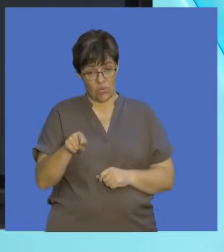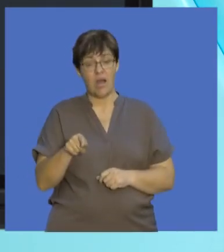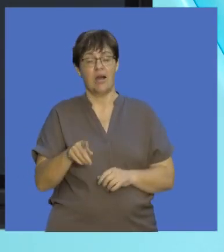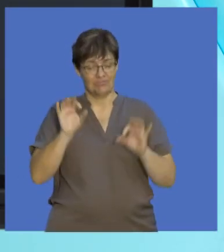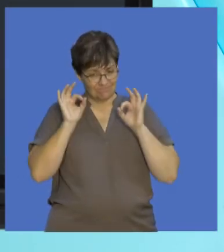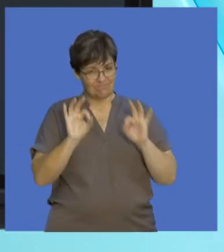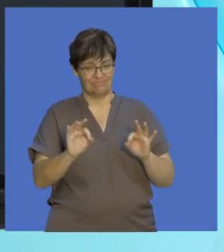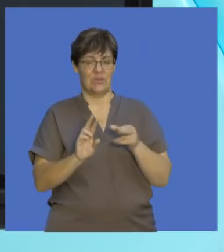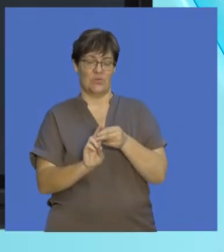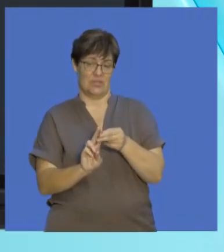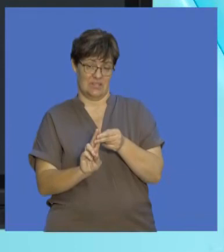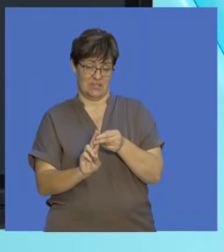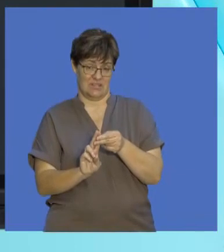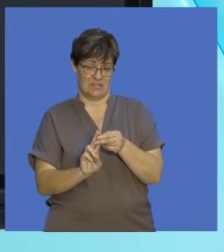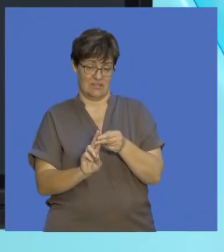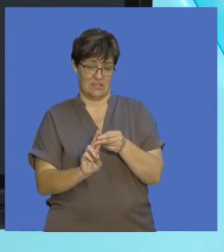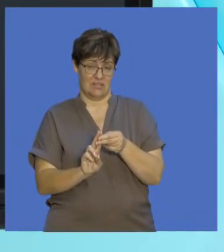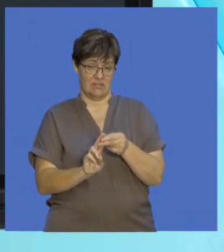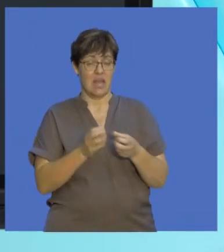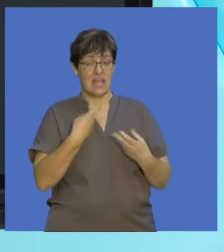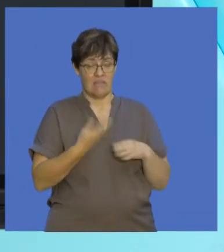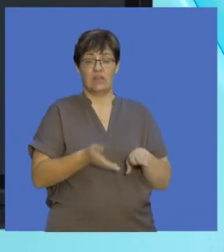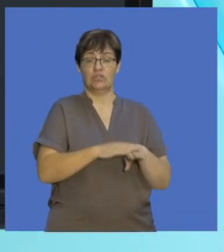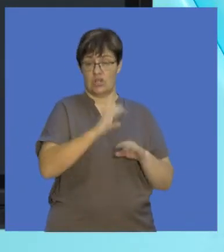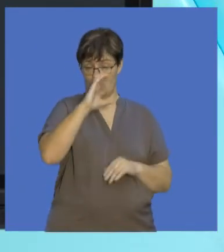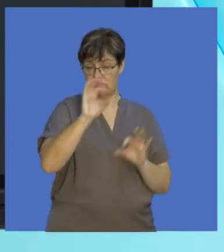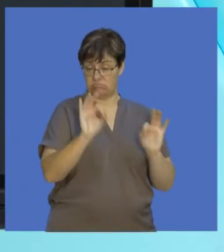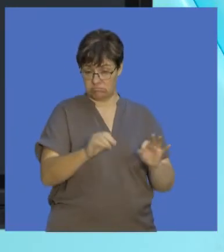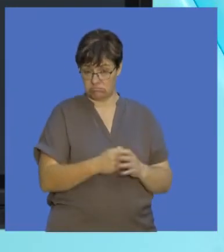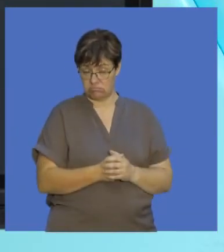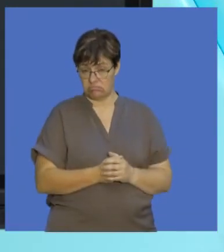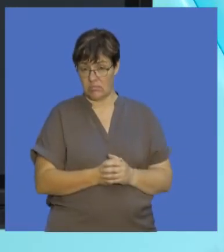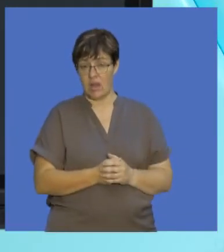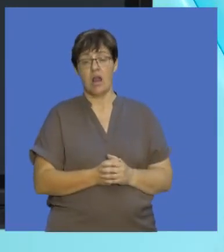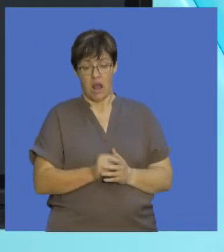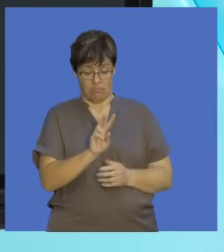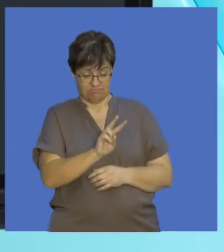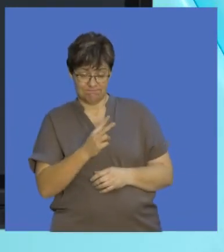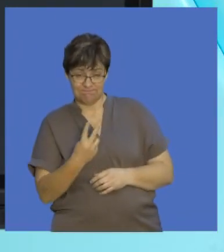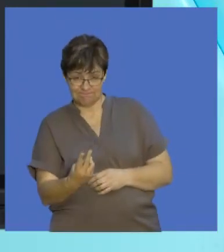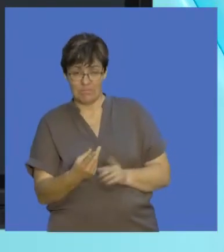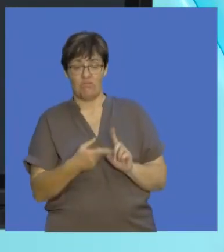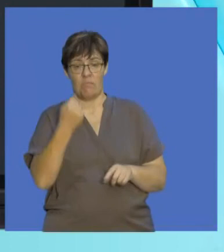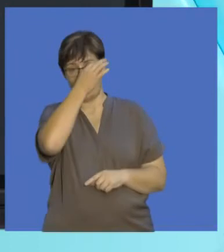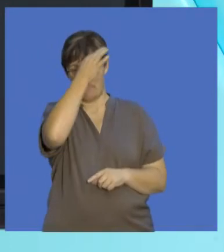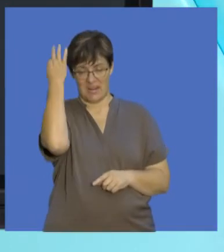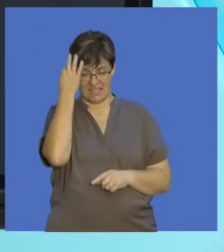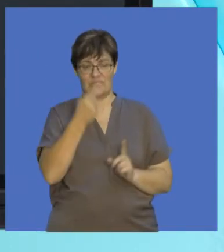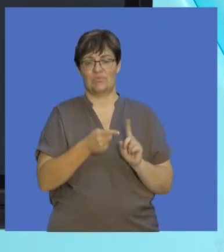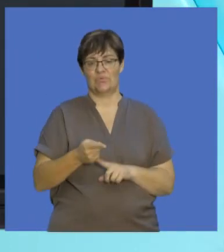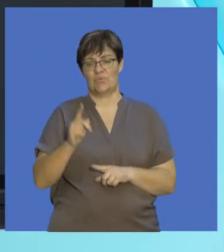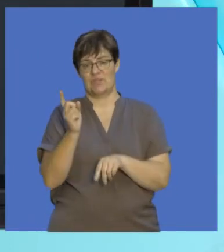final value that you are calculating carries the correct unit. We are given the charge in coulombs. We managed to do the